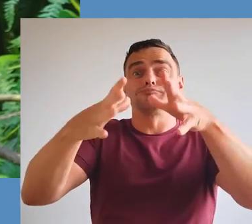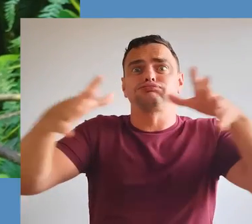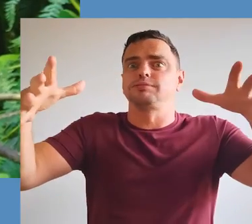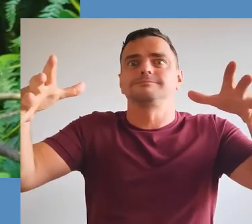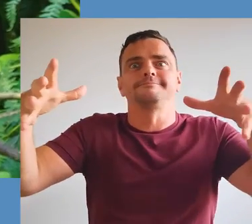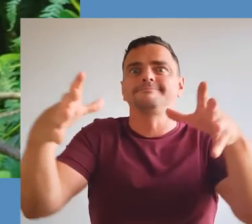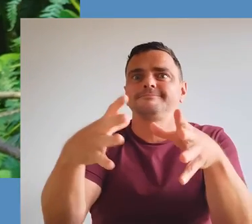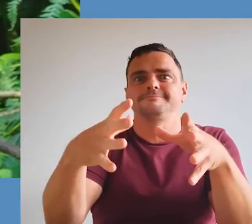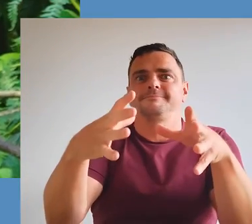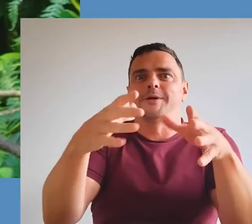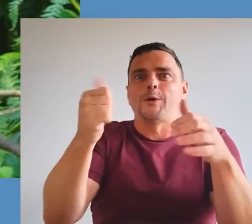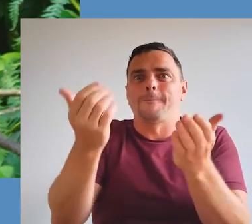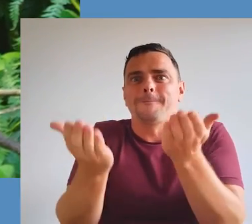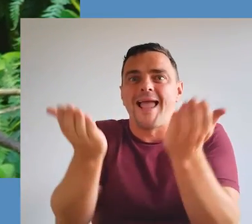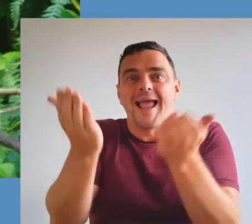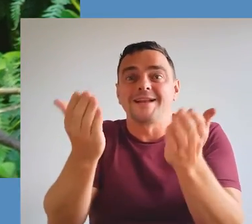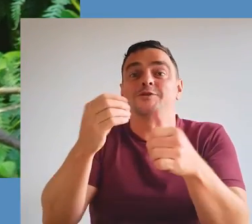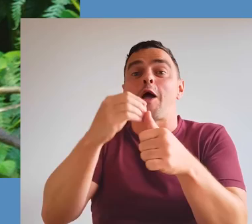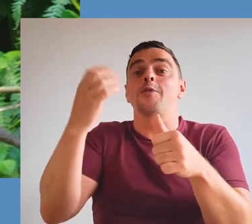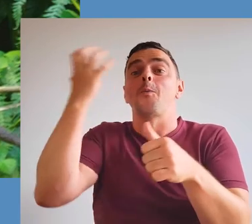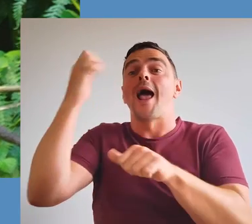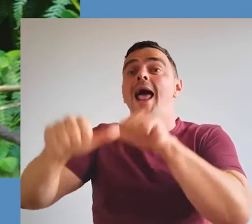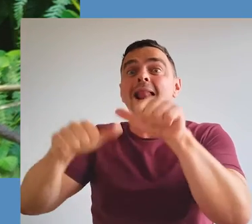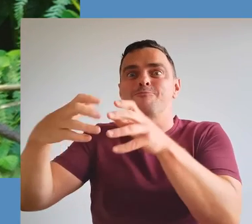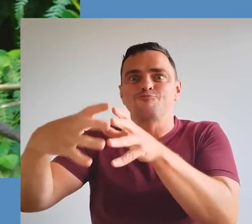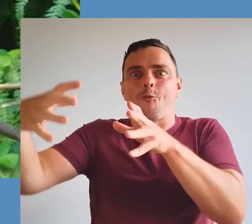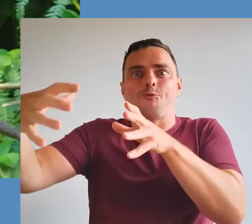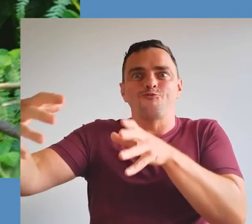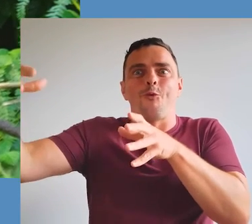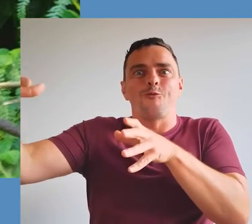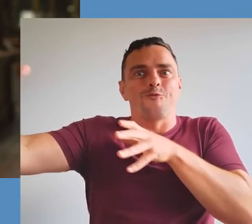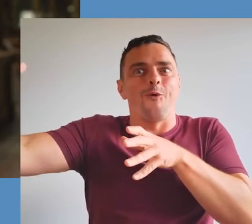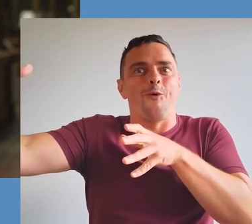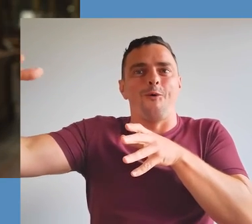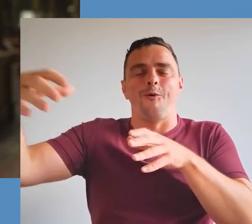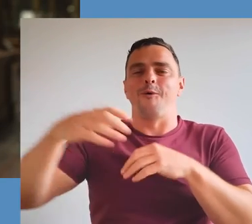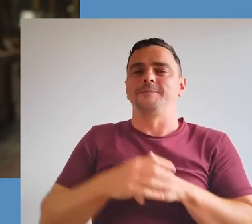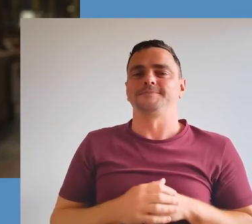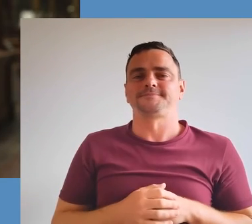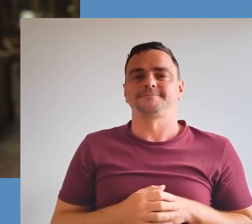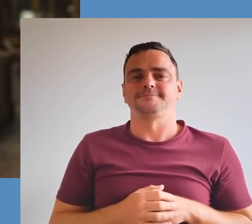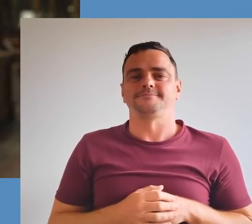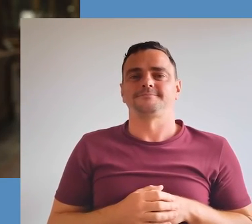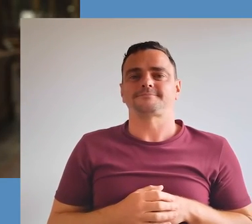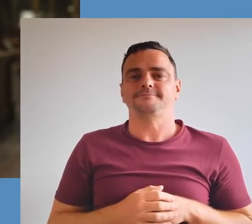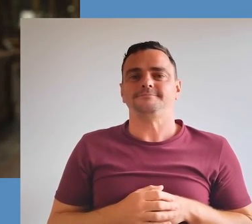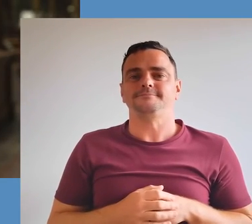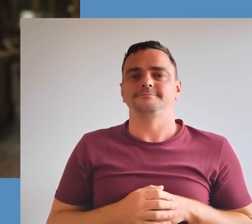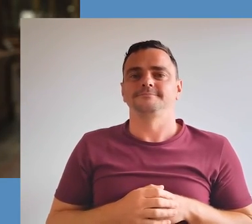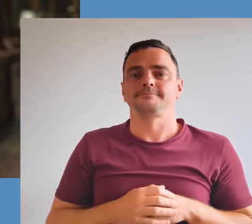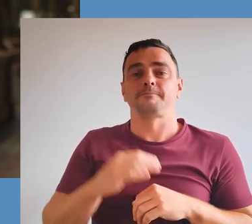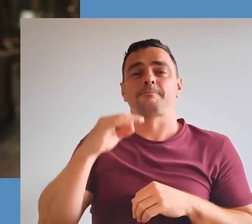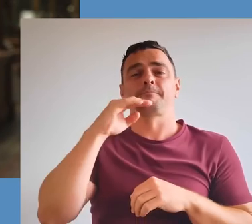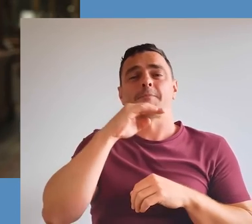and the Irish countryside has changed a lot in the last 200 years. There are much less forests and wild spaces